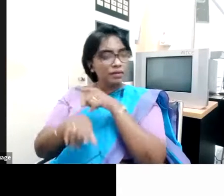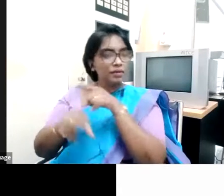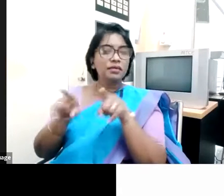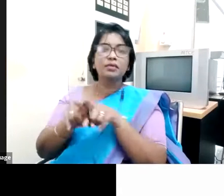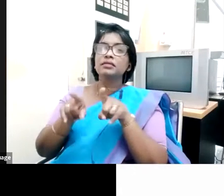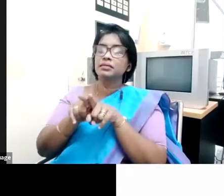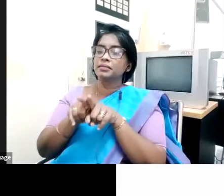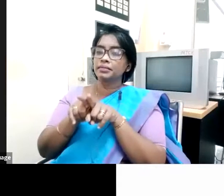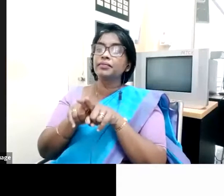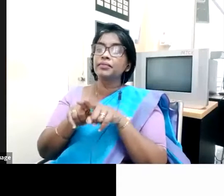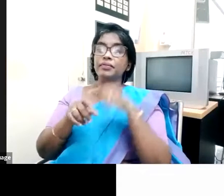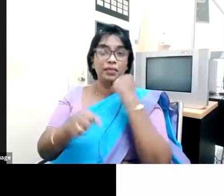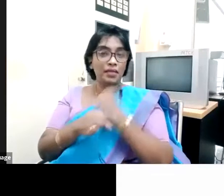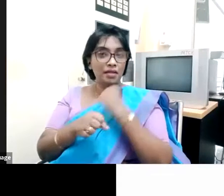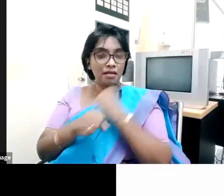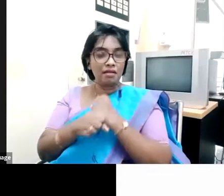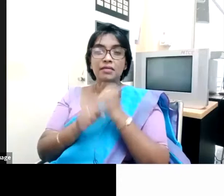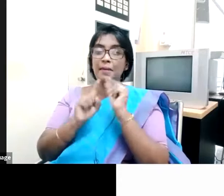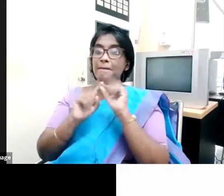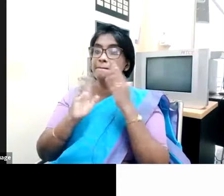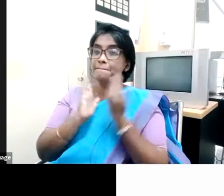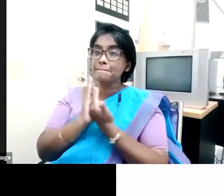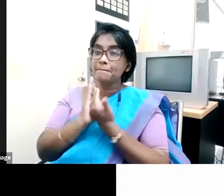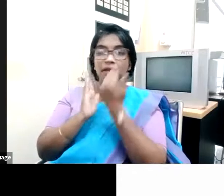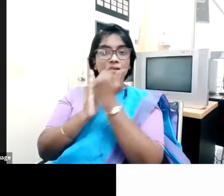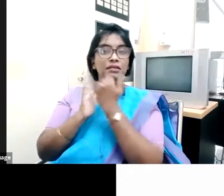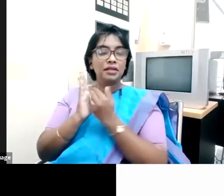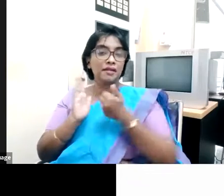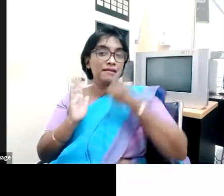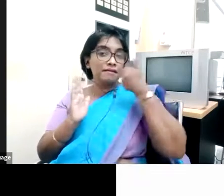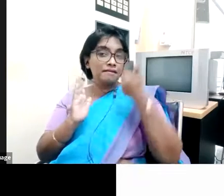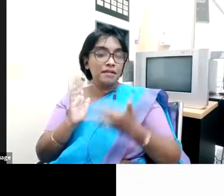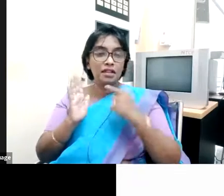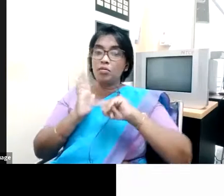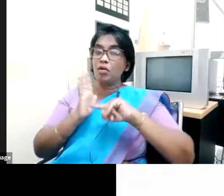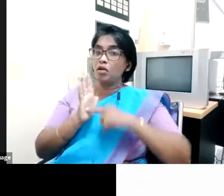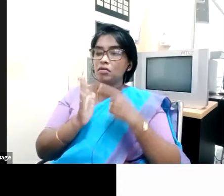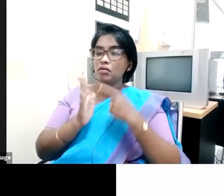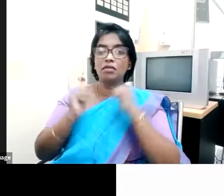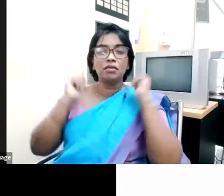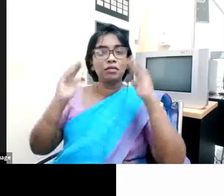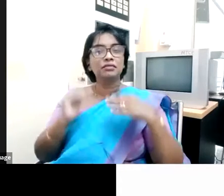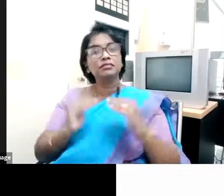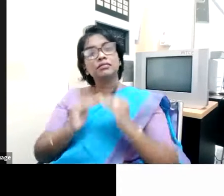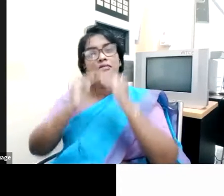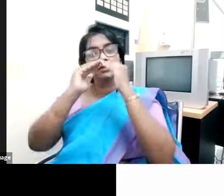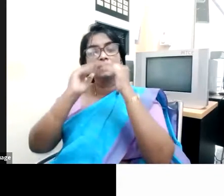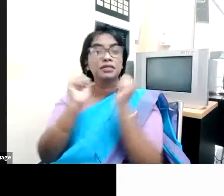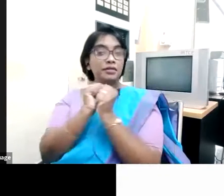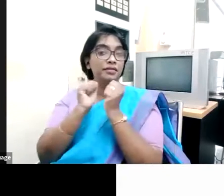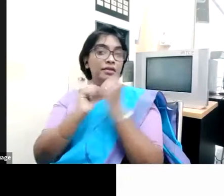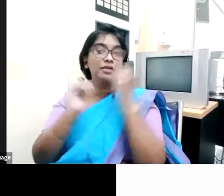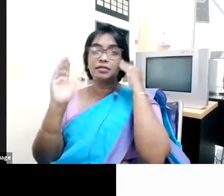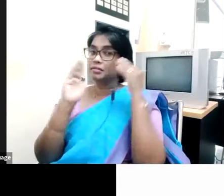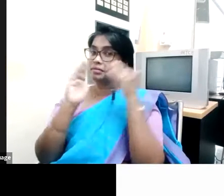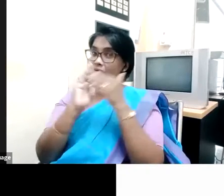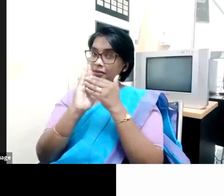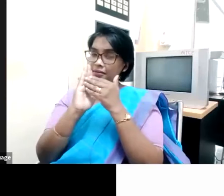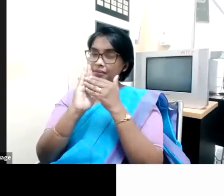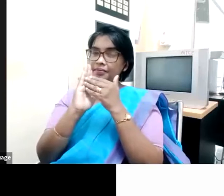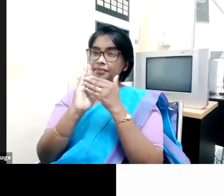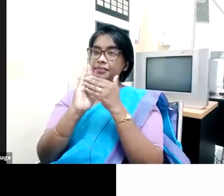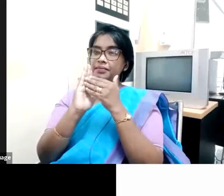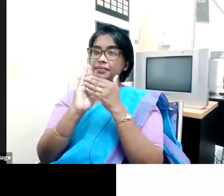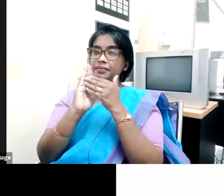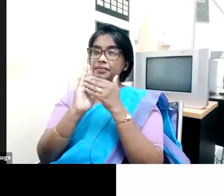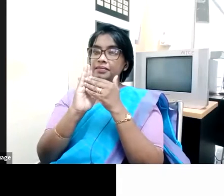important tools to promote decent work and sustainable business. And as called for, also in the ILO